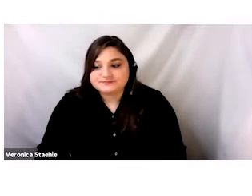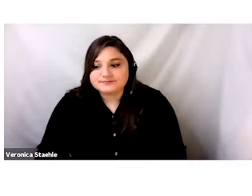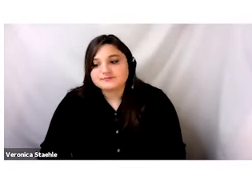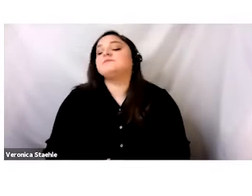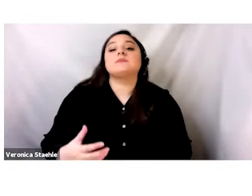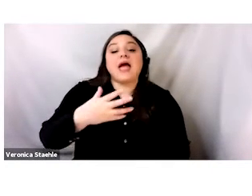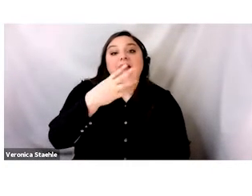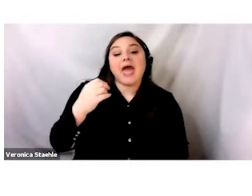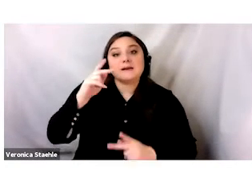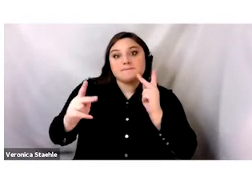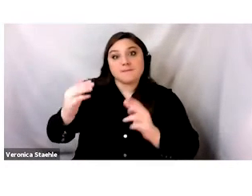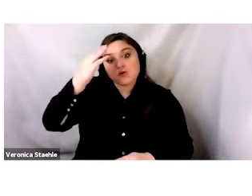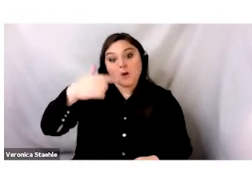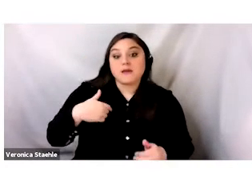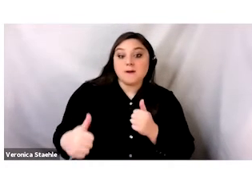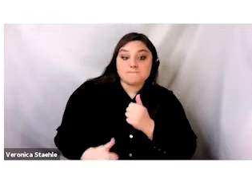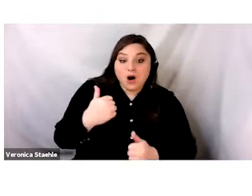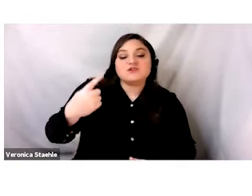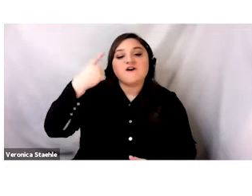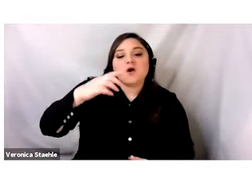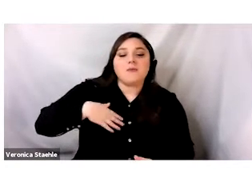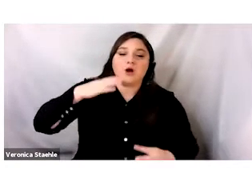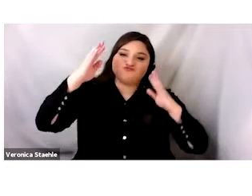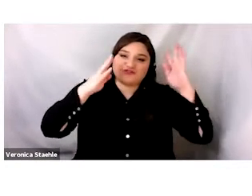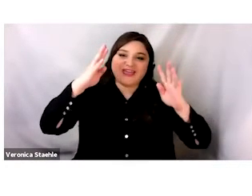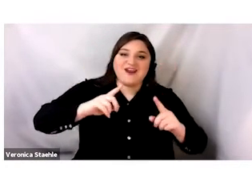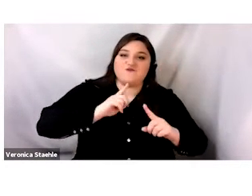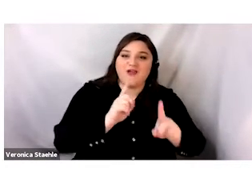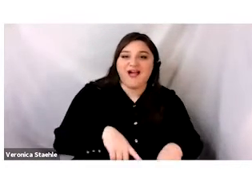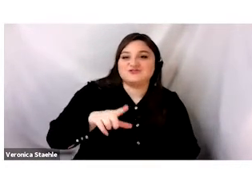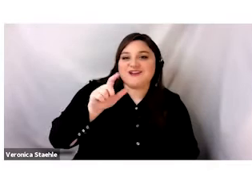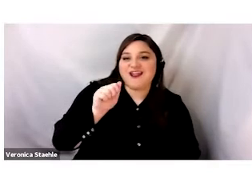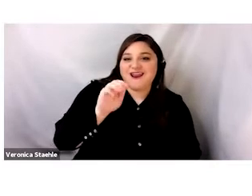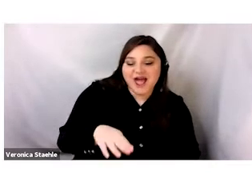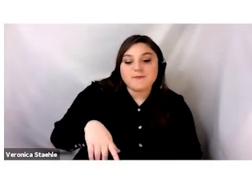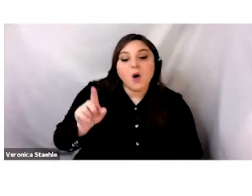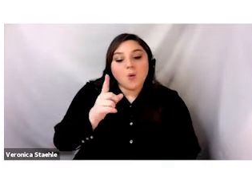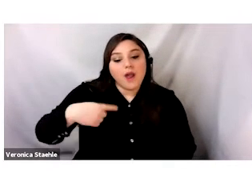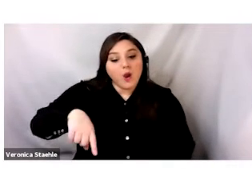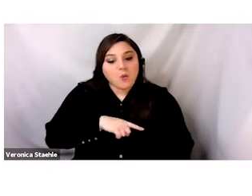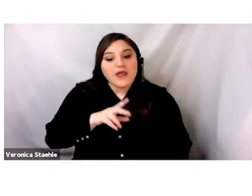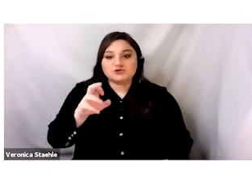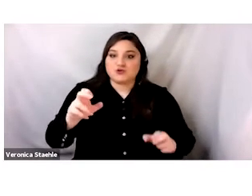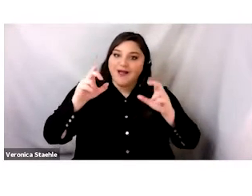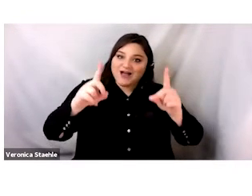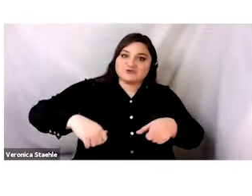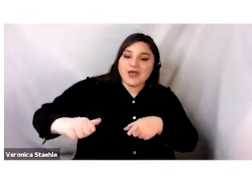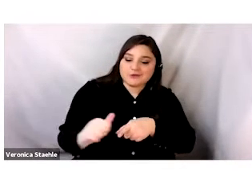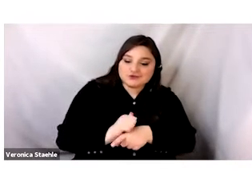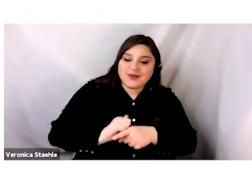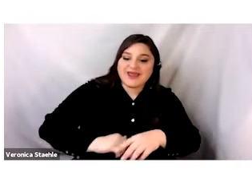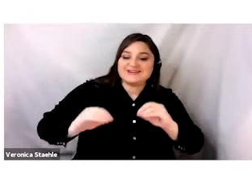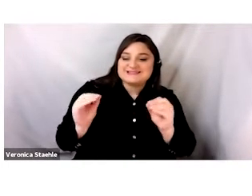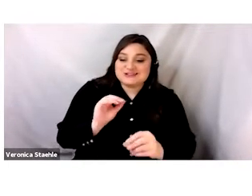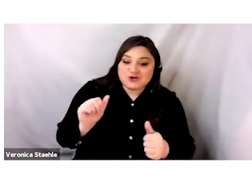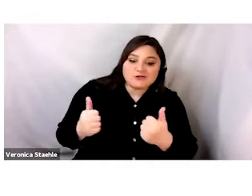Reaction Lab, which is an organization where we educate, train, and challenge Black and Latinx youth to become leaders in designing healthy and